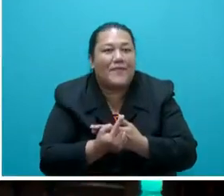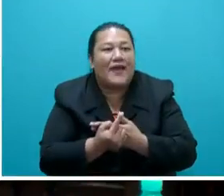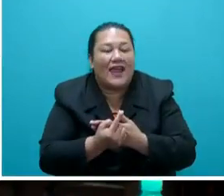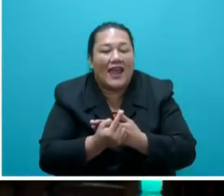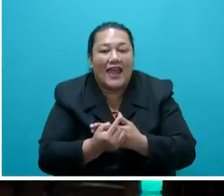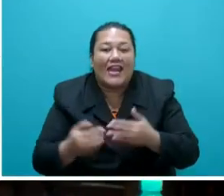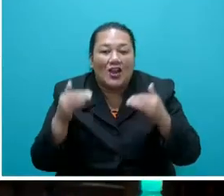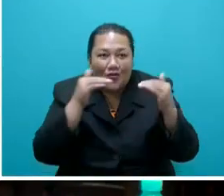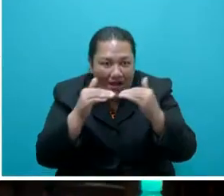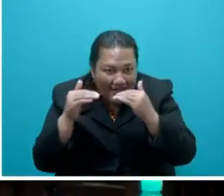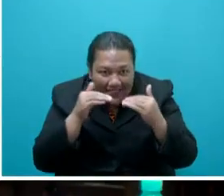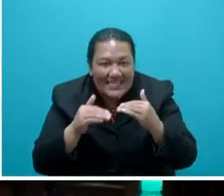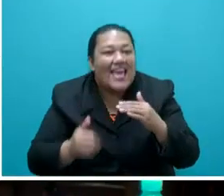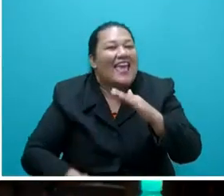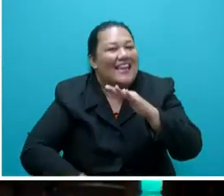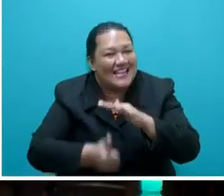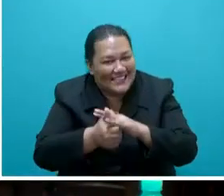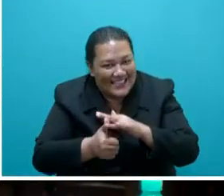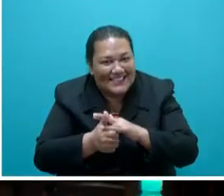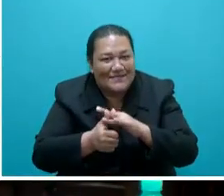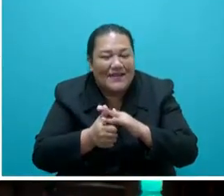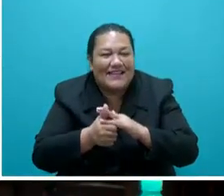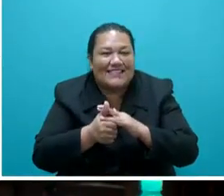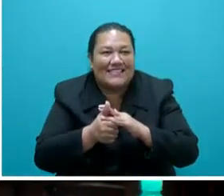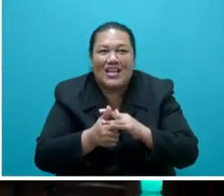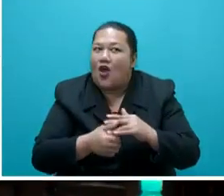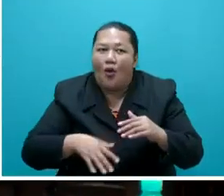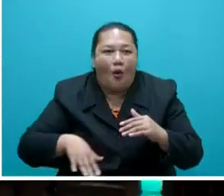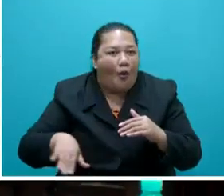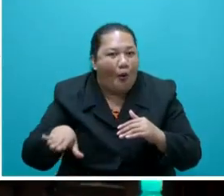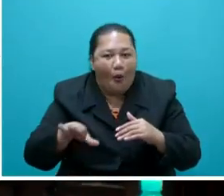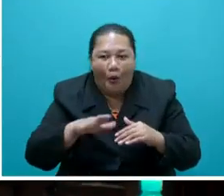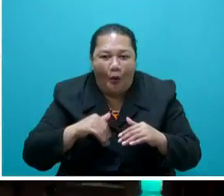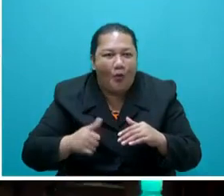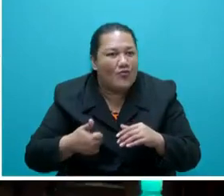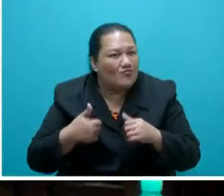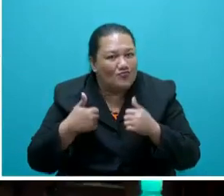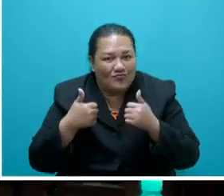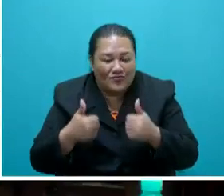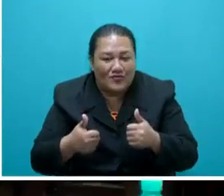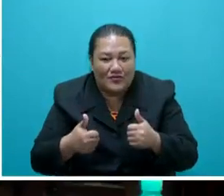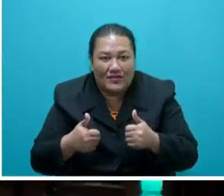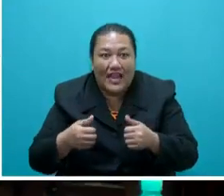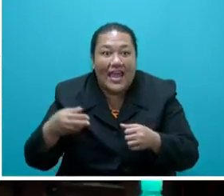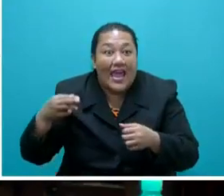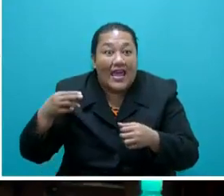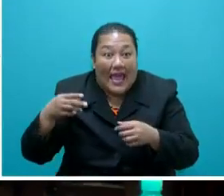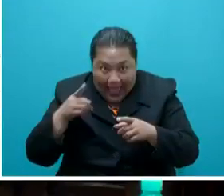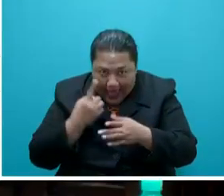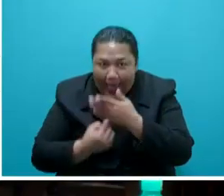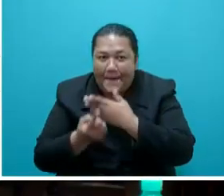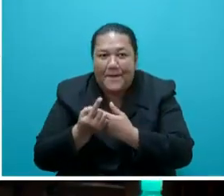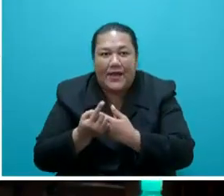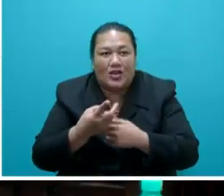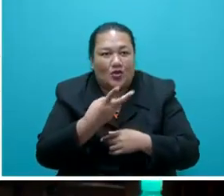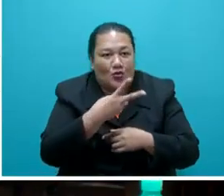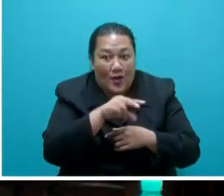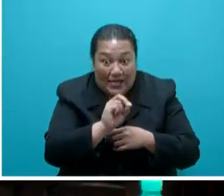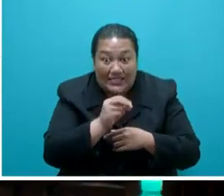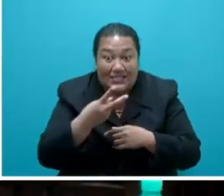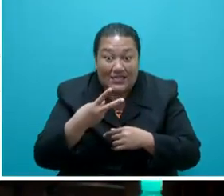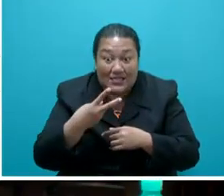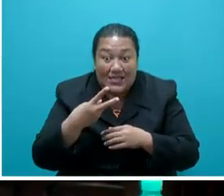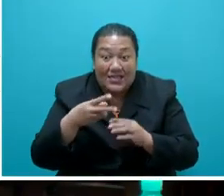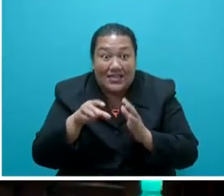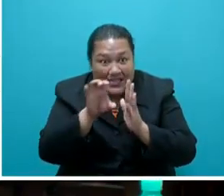and accessibility, key principles that are reflected in our 2013 Constitution. The initiatives of the